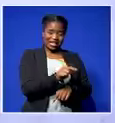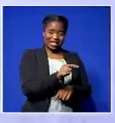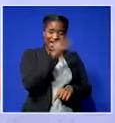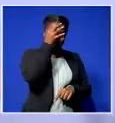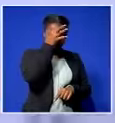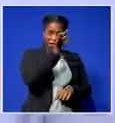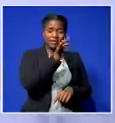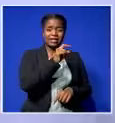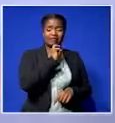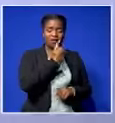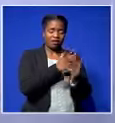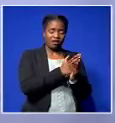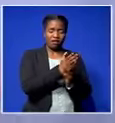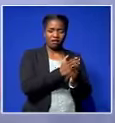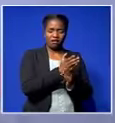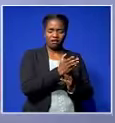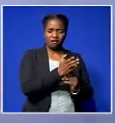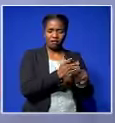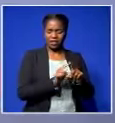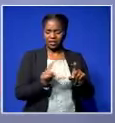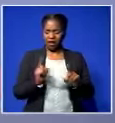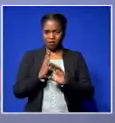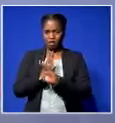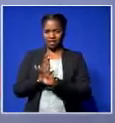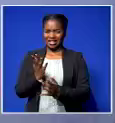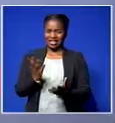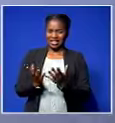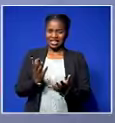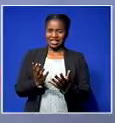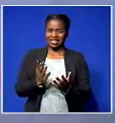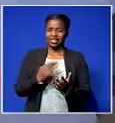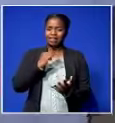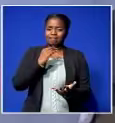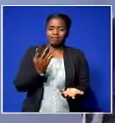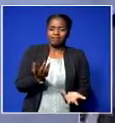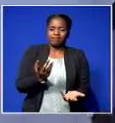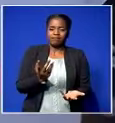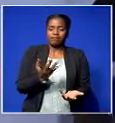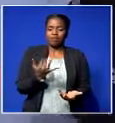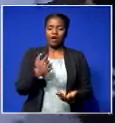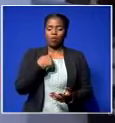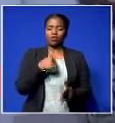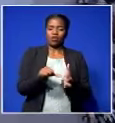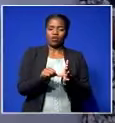public health system. So the NHI is more than about